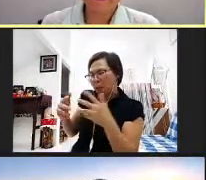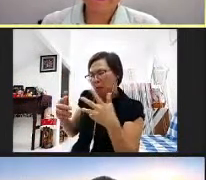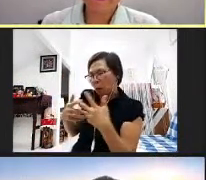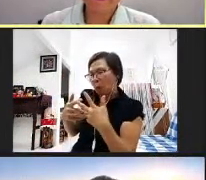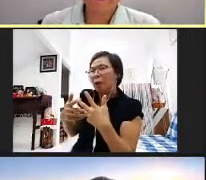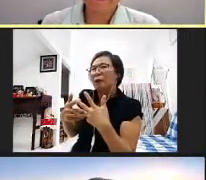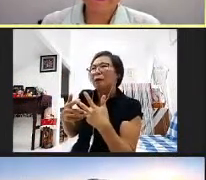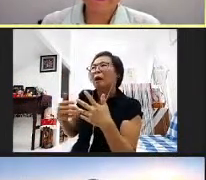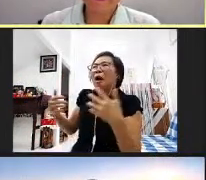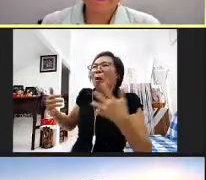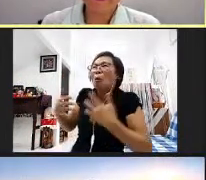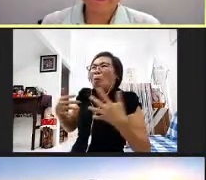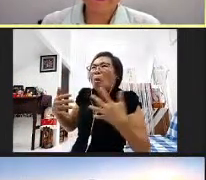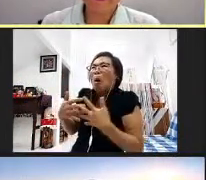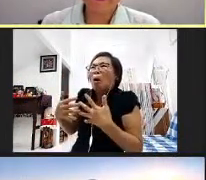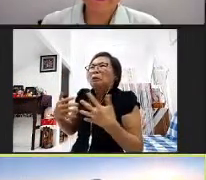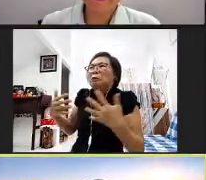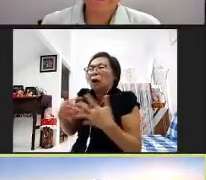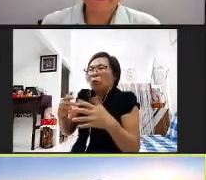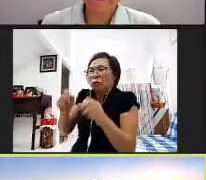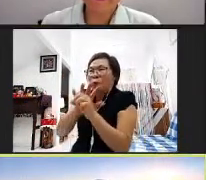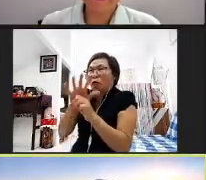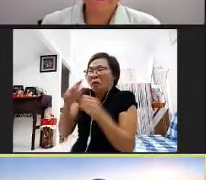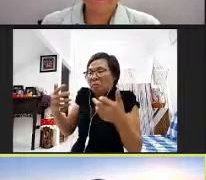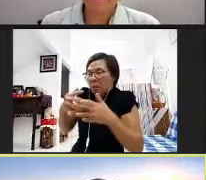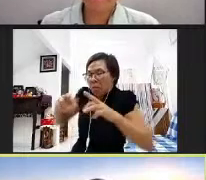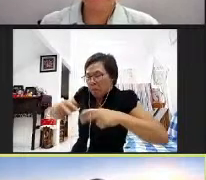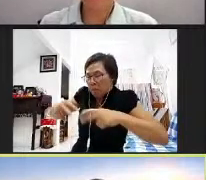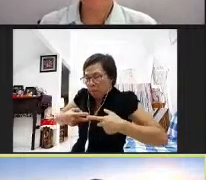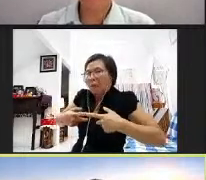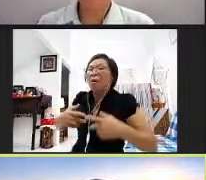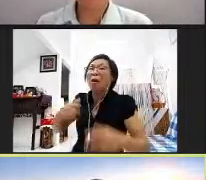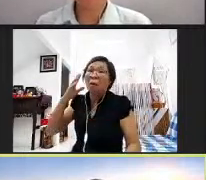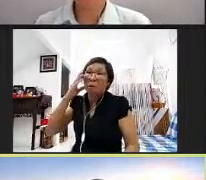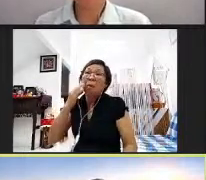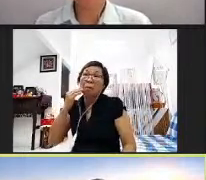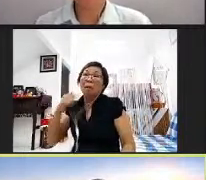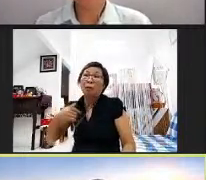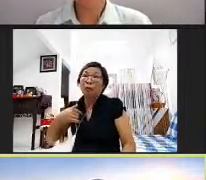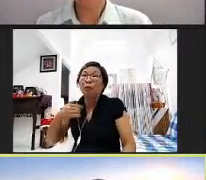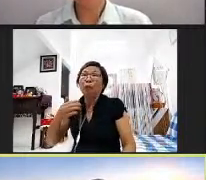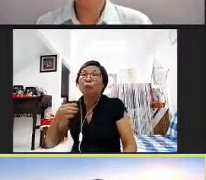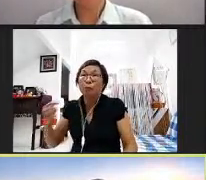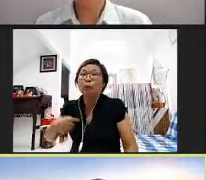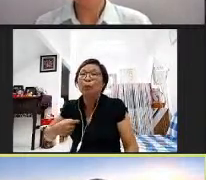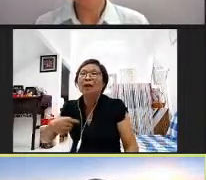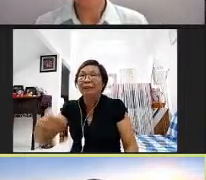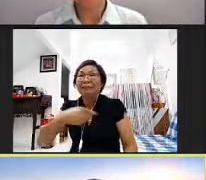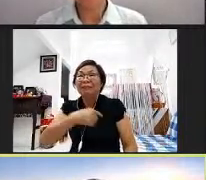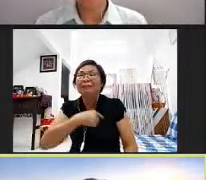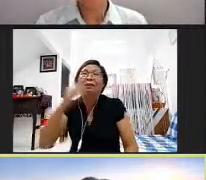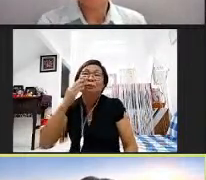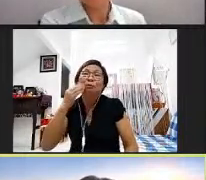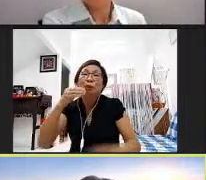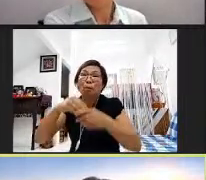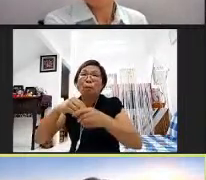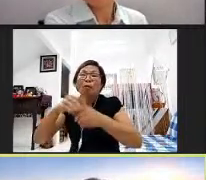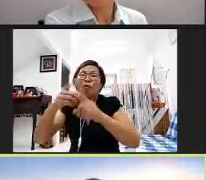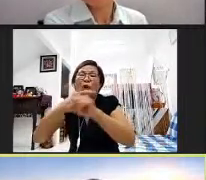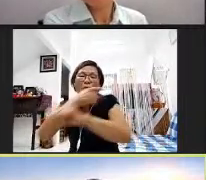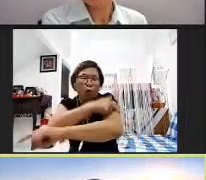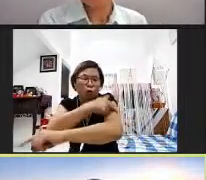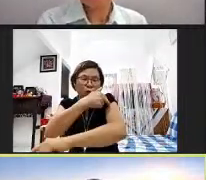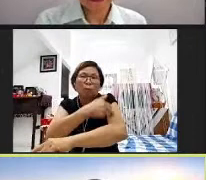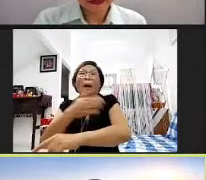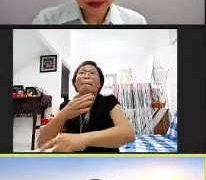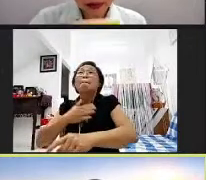COVID-19 infection, from our experience in the hospital. My hospital, Tuanku